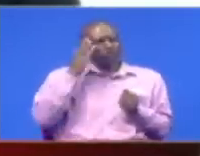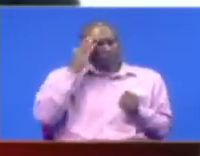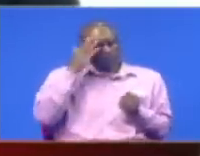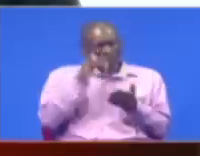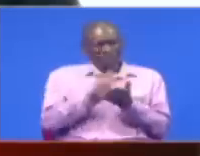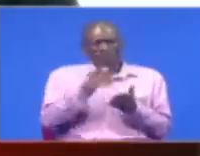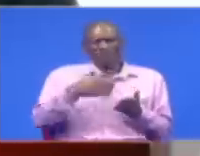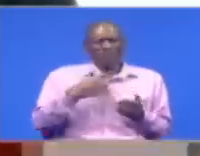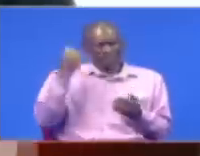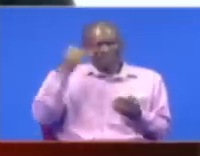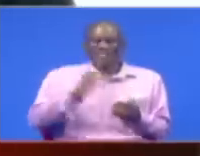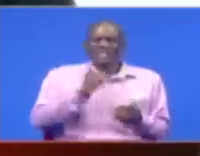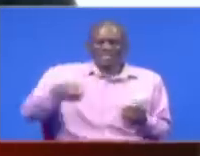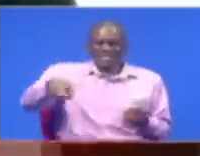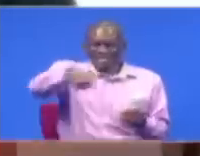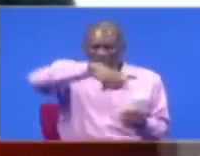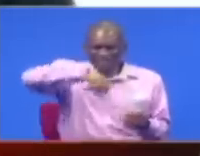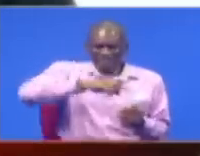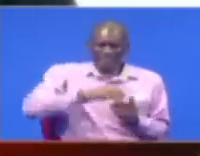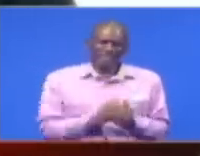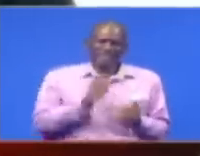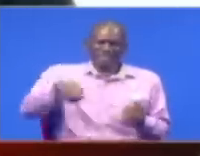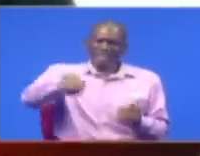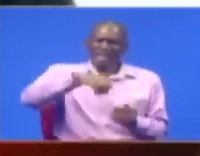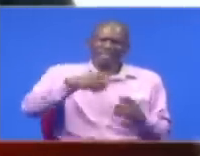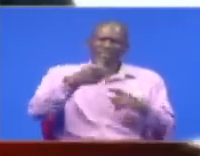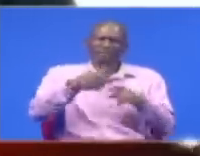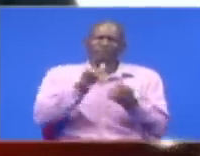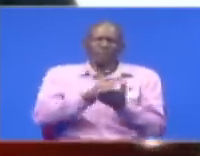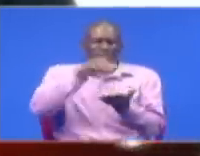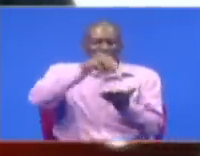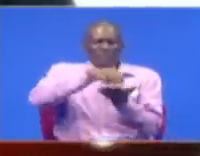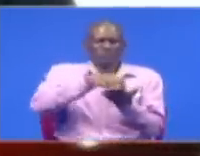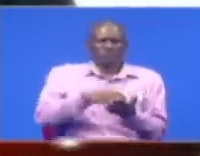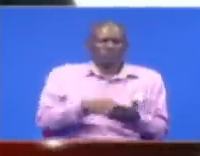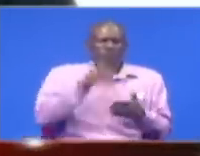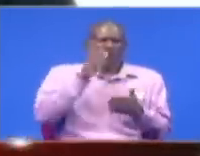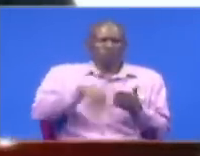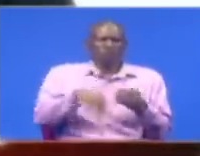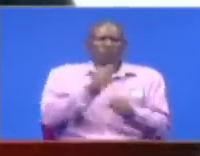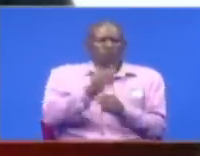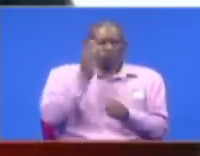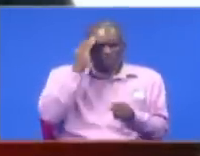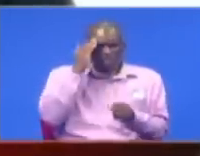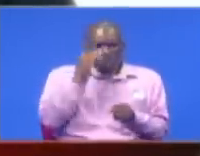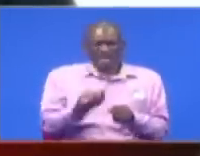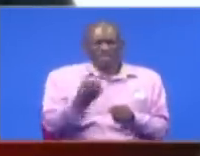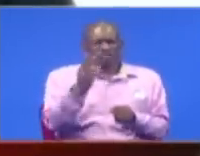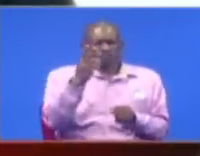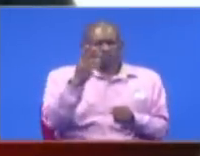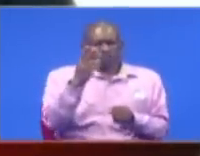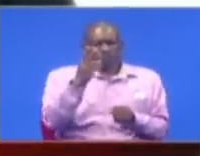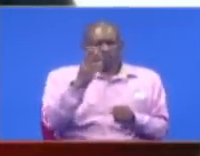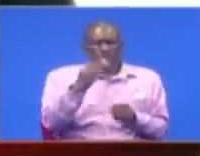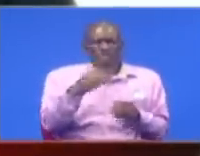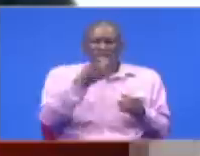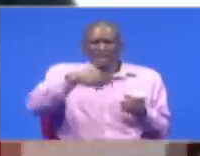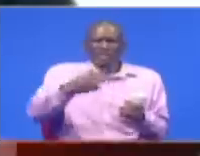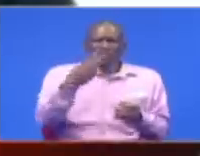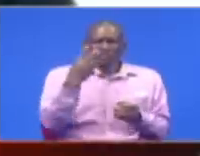there, tell us, out of that situation, what do you think are